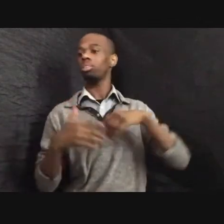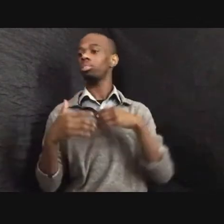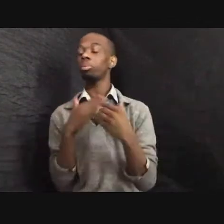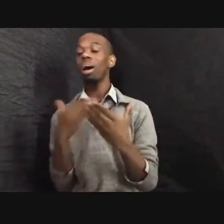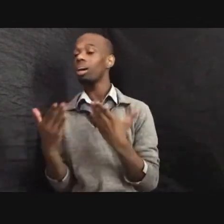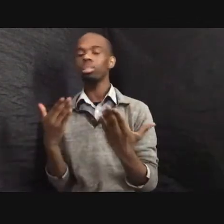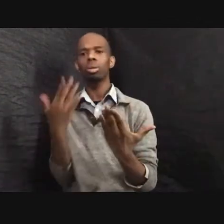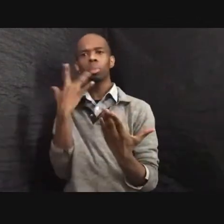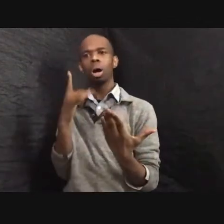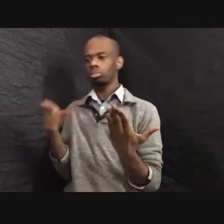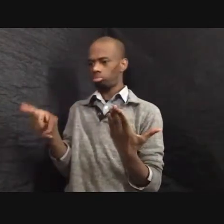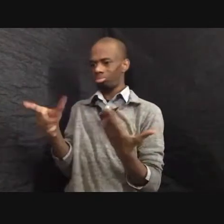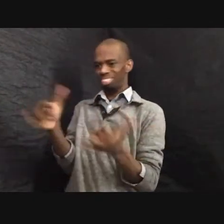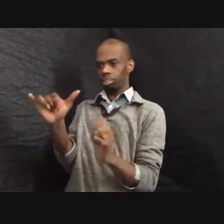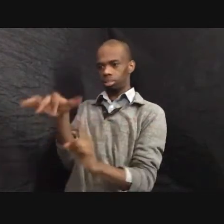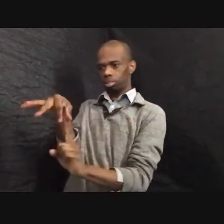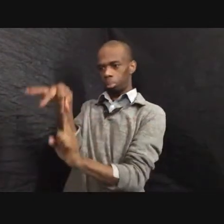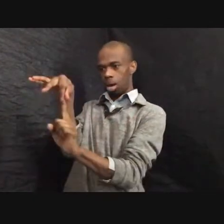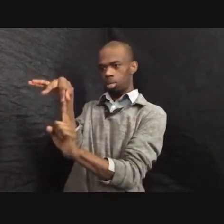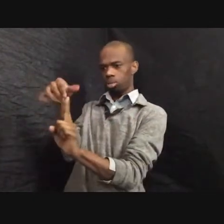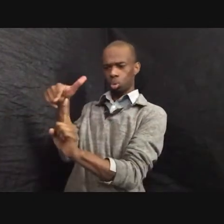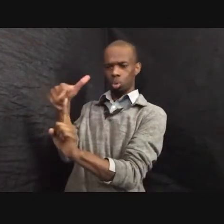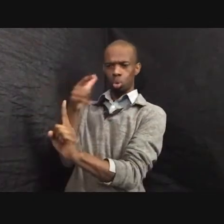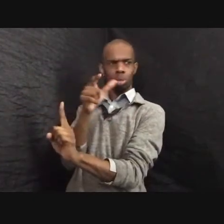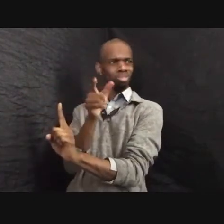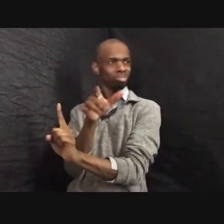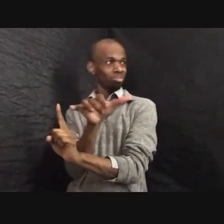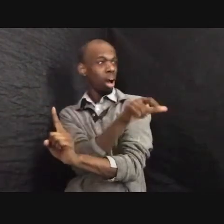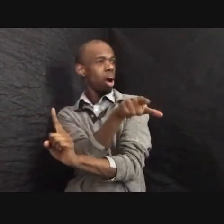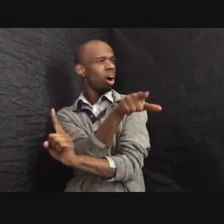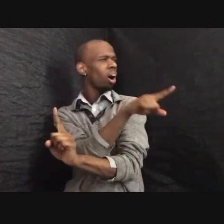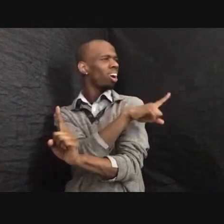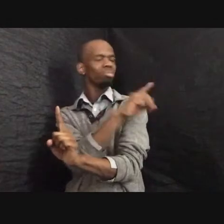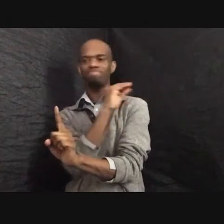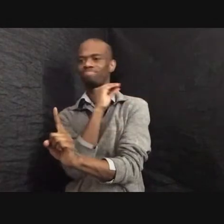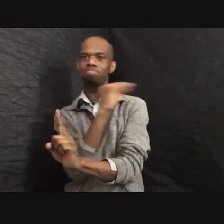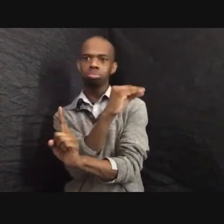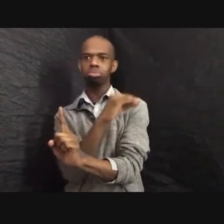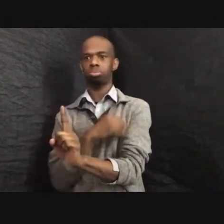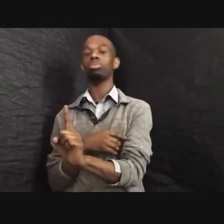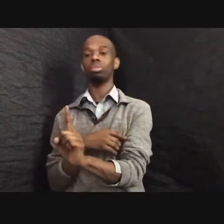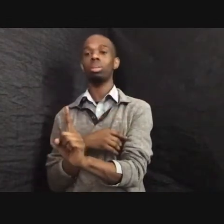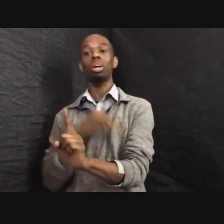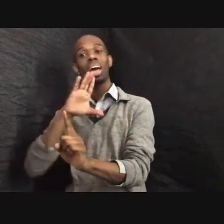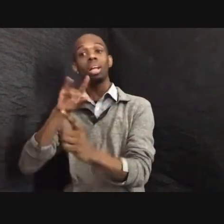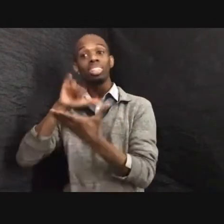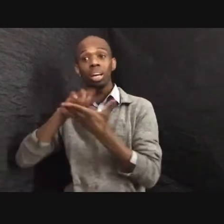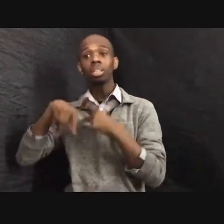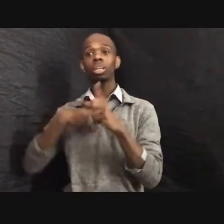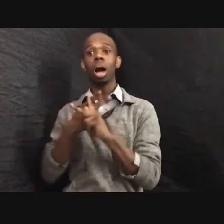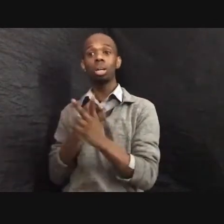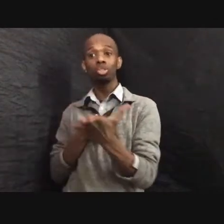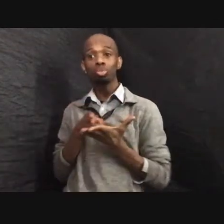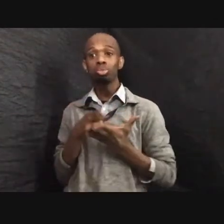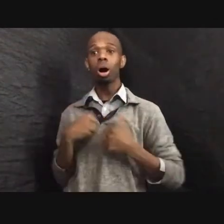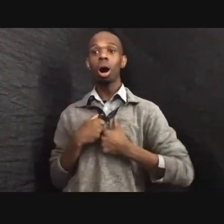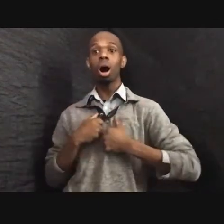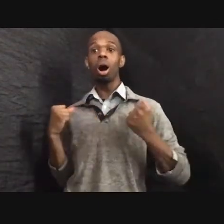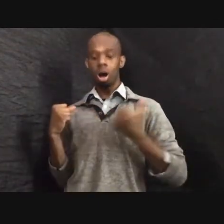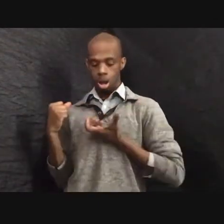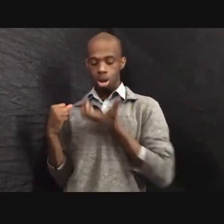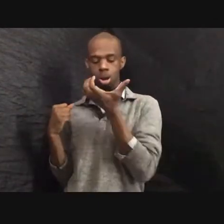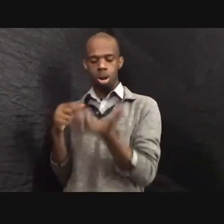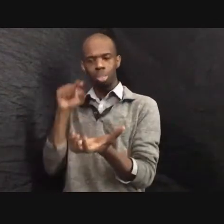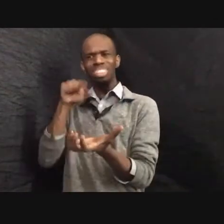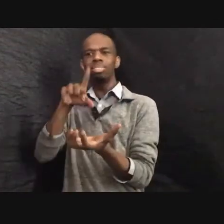And to maintain and own that, not just on stage, but in all of your life. And that kind of truth and that kind of authenticity, then you start to realize that